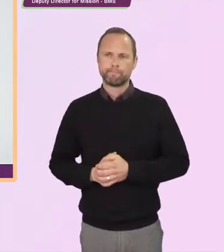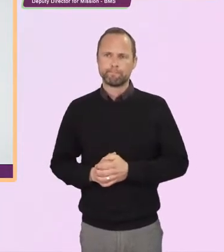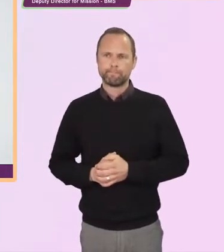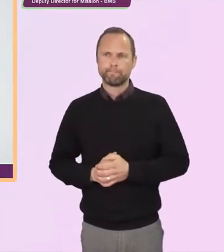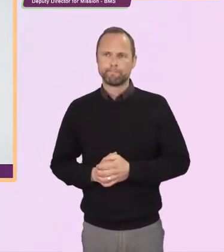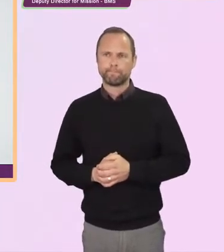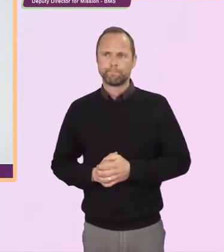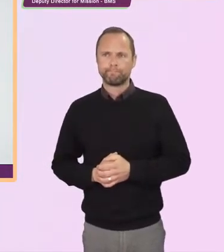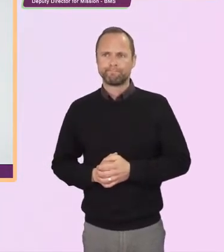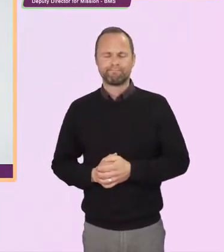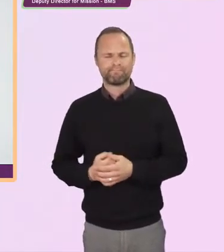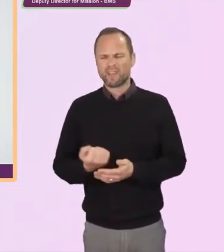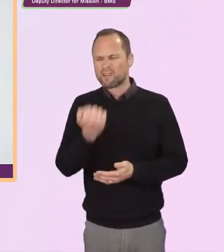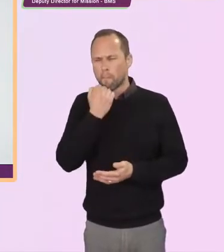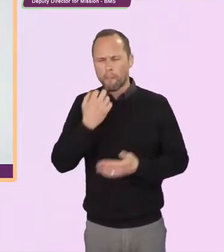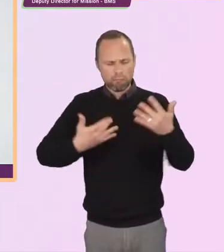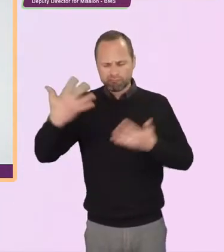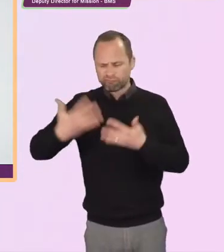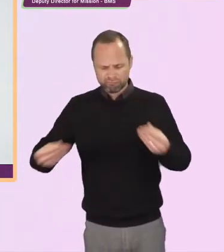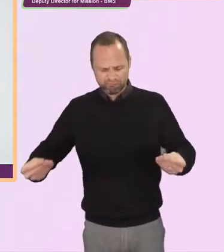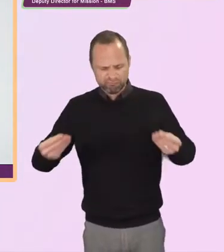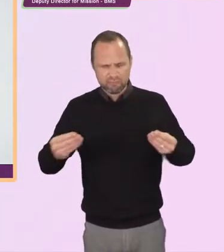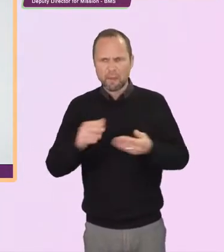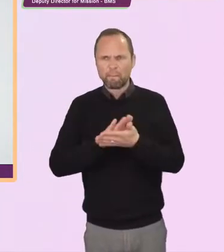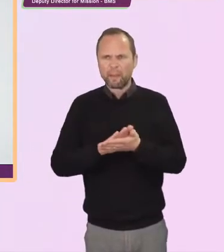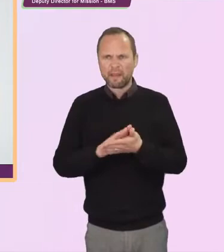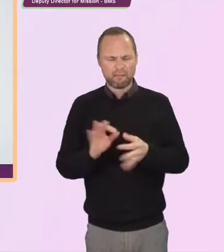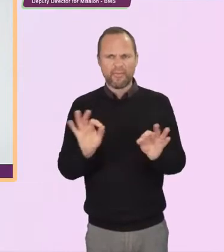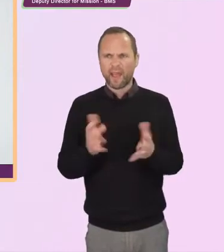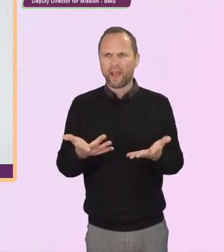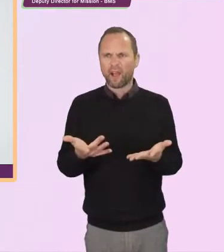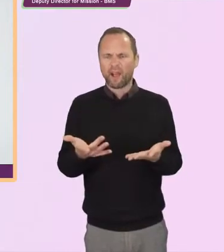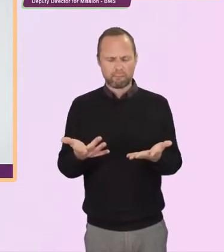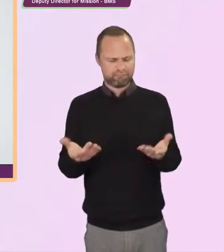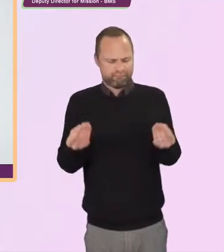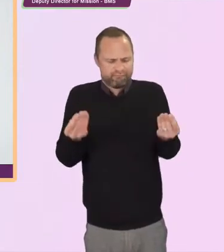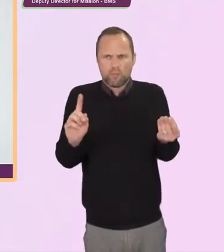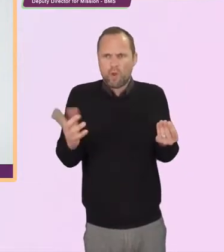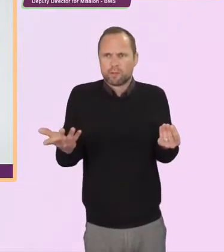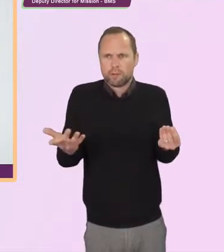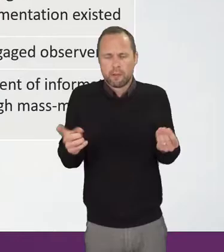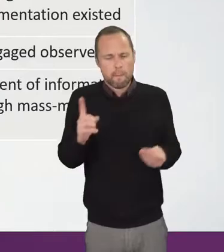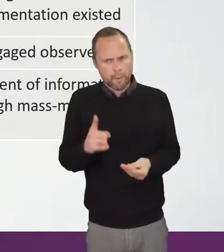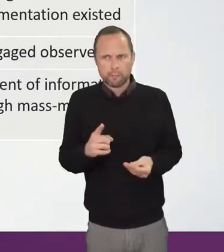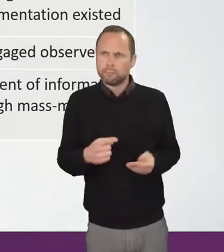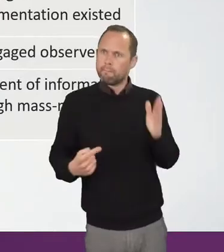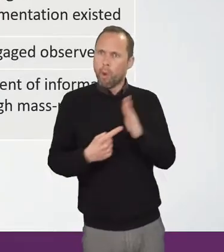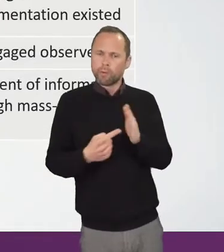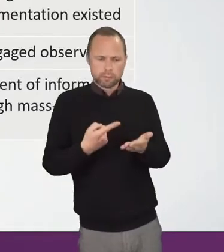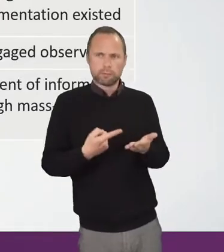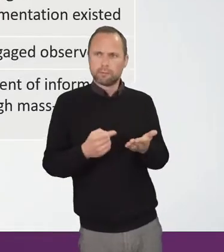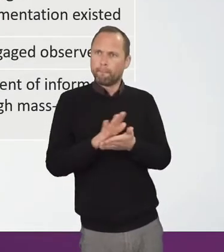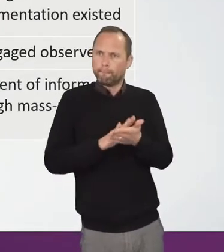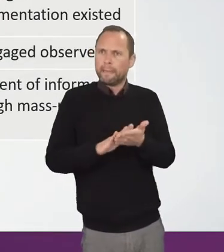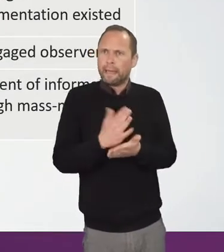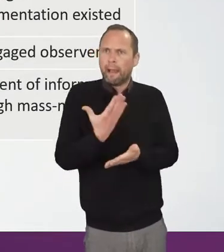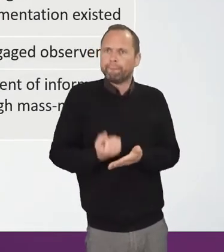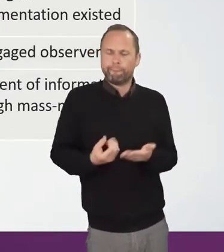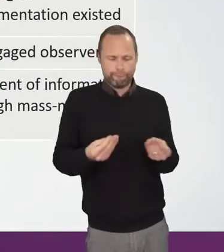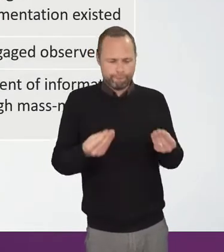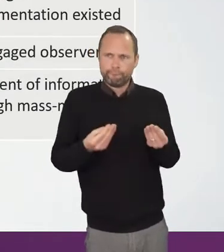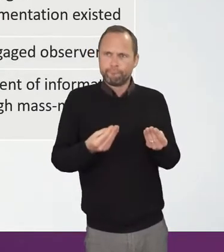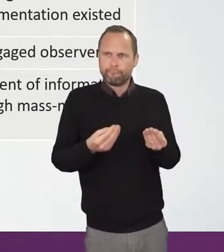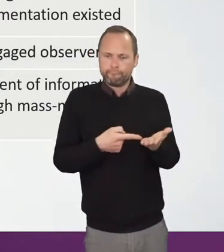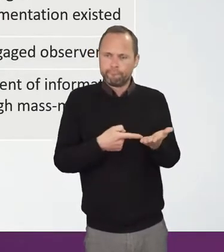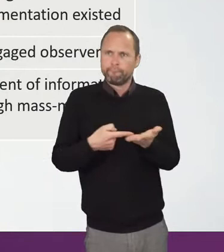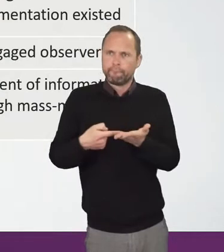Now, numbers, they can mean nothing, but we were determined that numbers would not mean nothing, but they would indeed have meaning. And